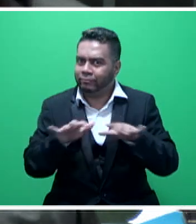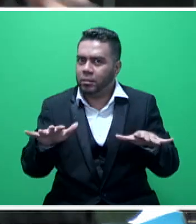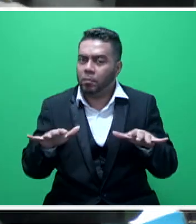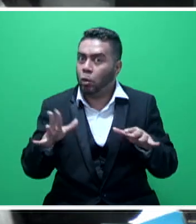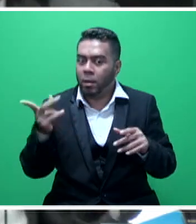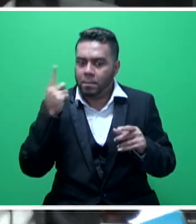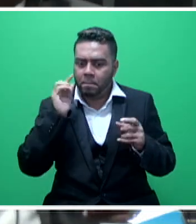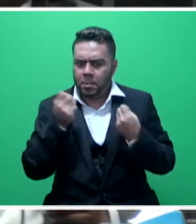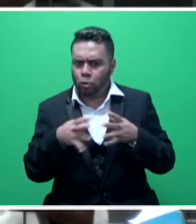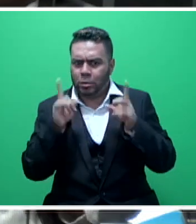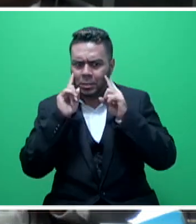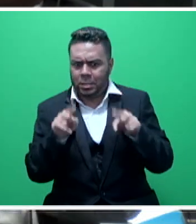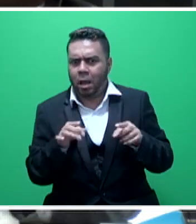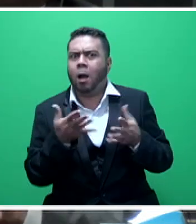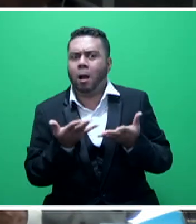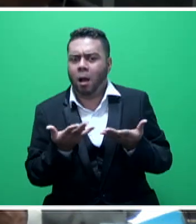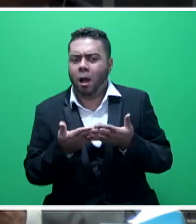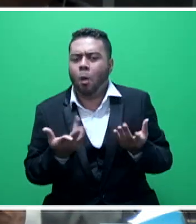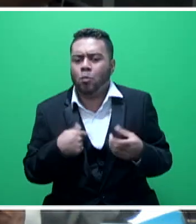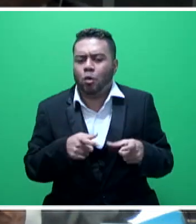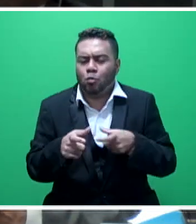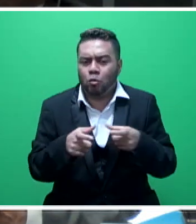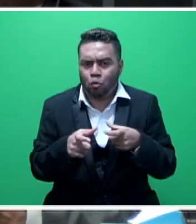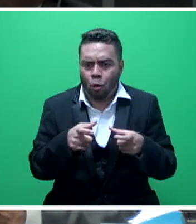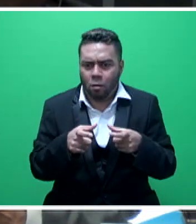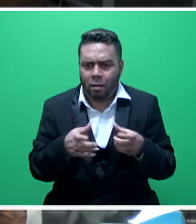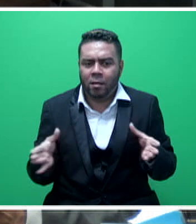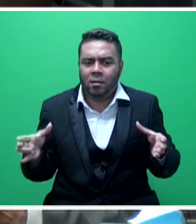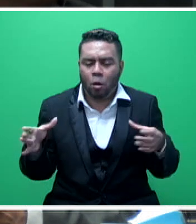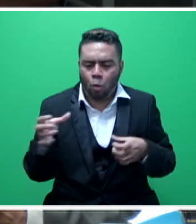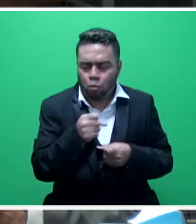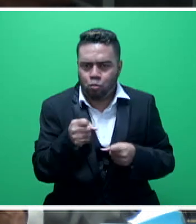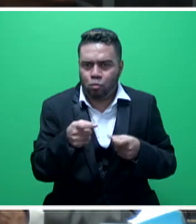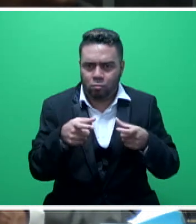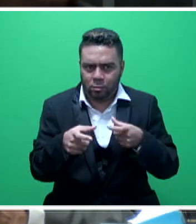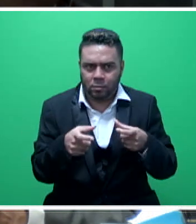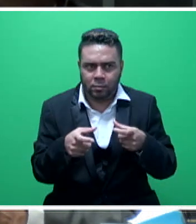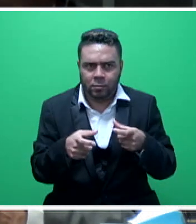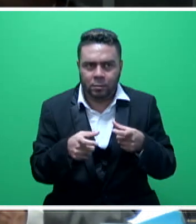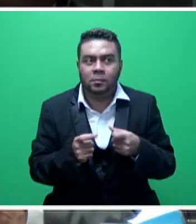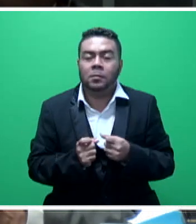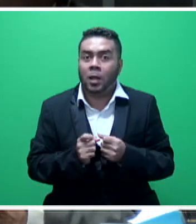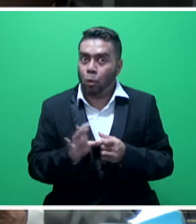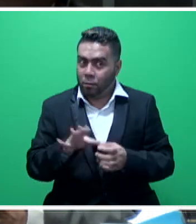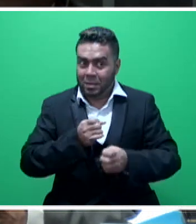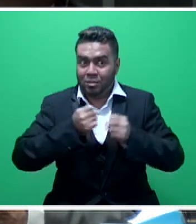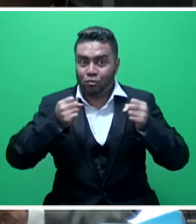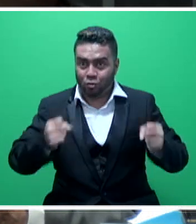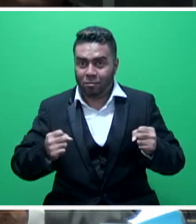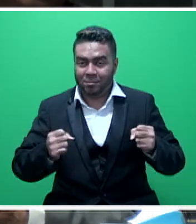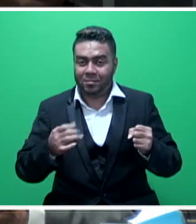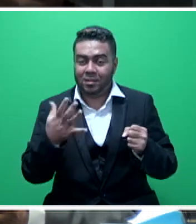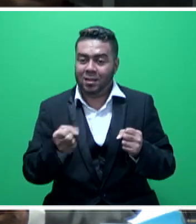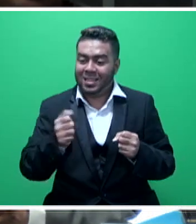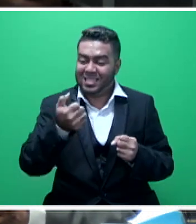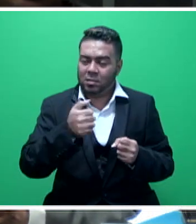beginning to see how effectively we've been able to control it and take hold of it. And we've been strong in the 6 pillars